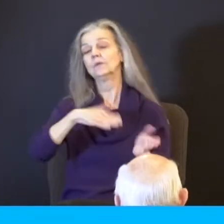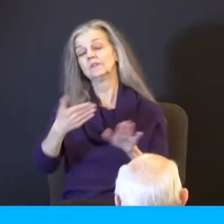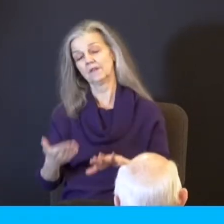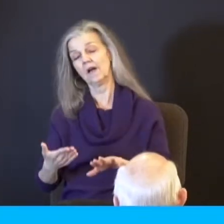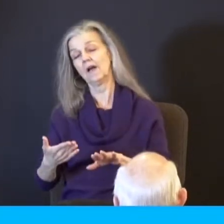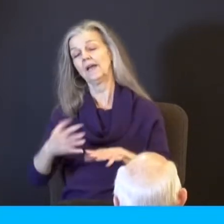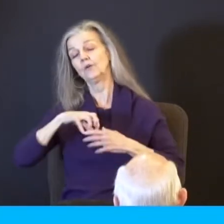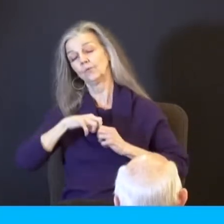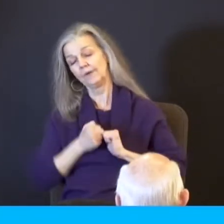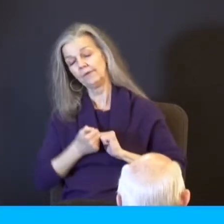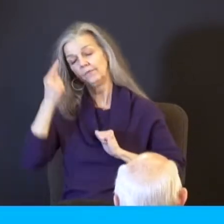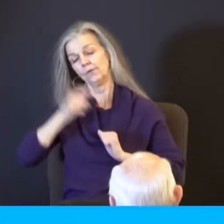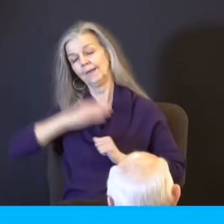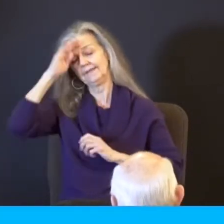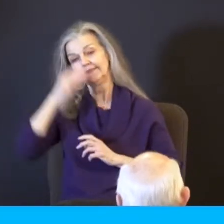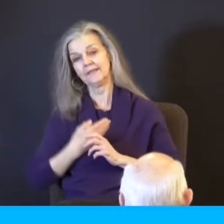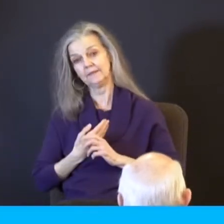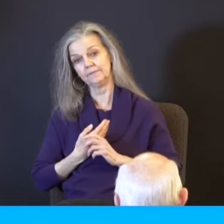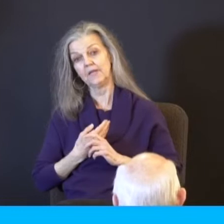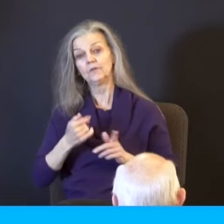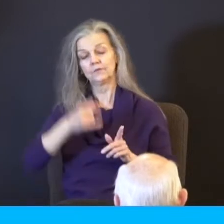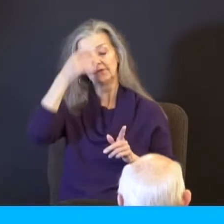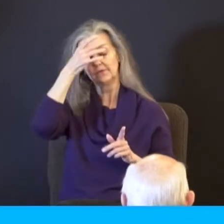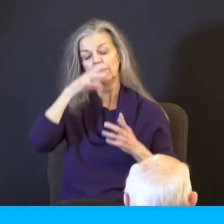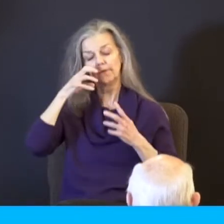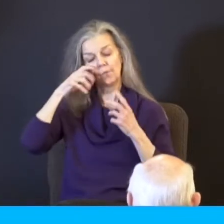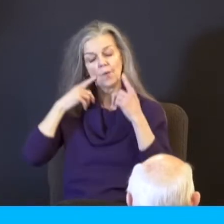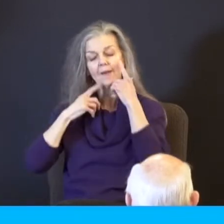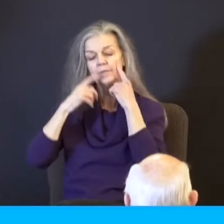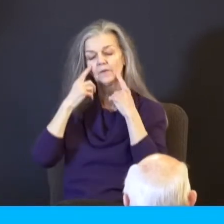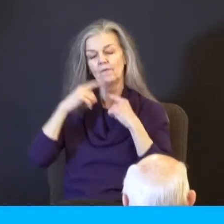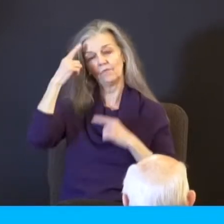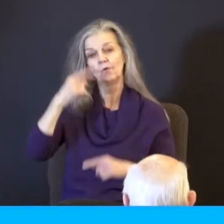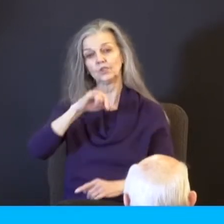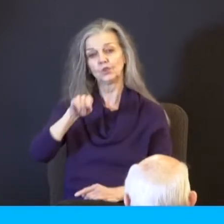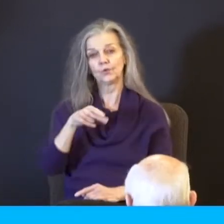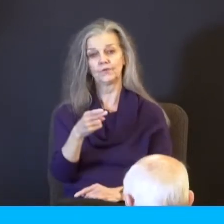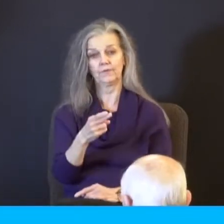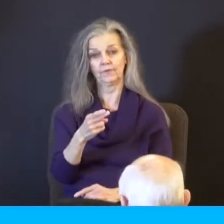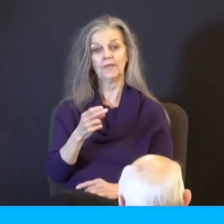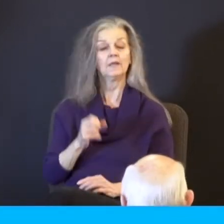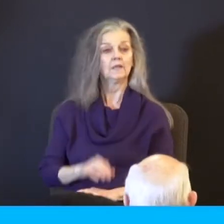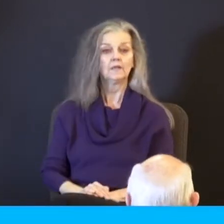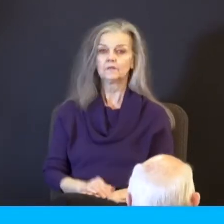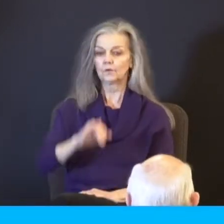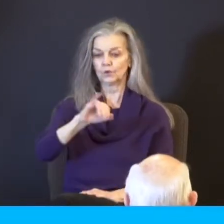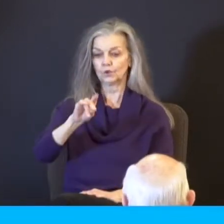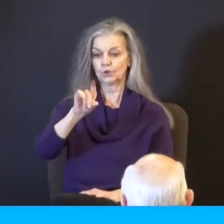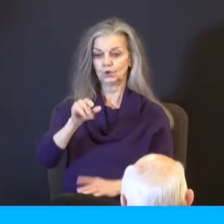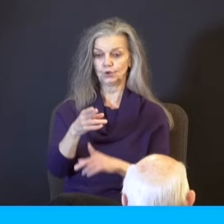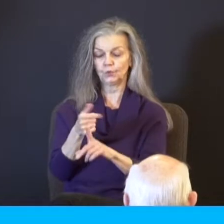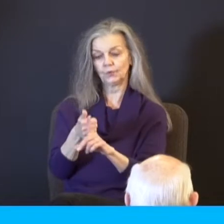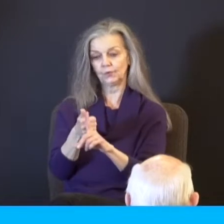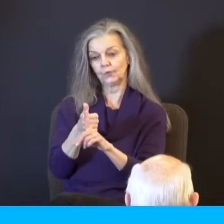unto my son mourning. And thus his father wept for him. So Judah has basically orchestrated, or he was the brain